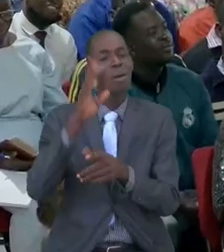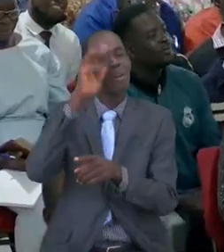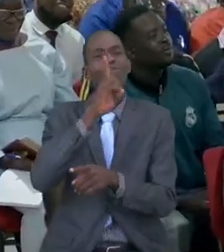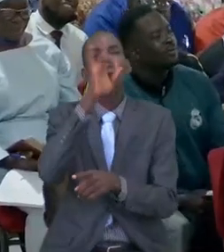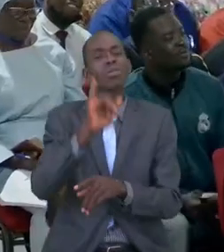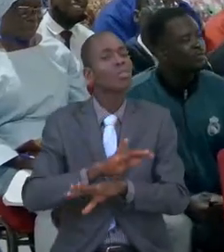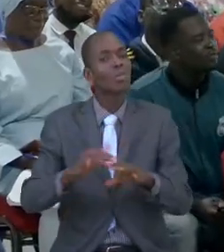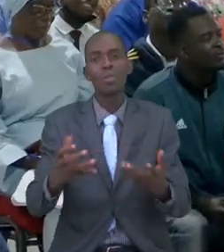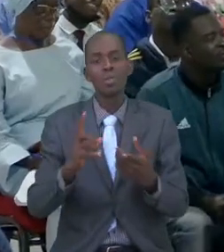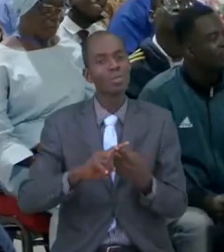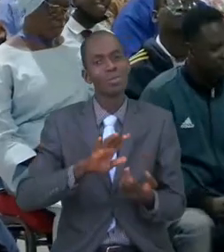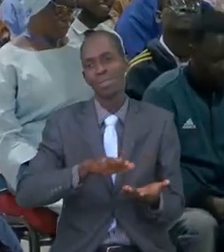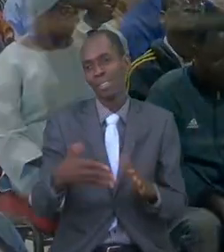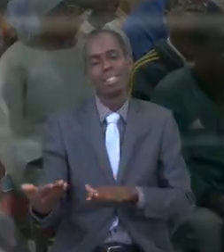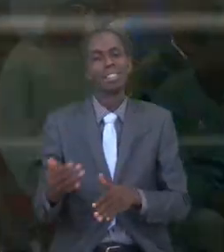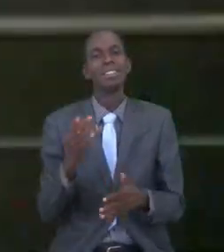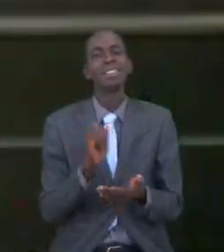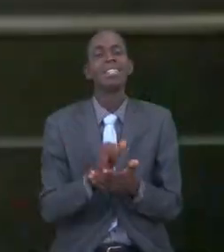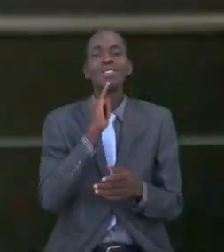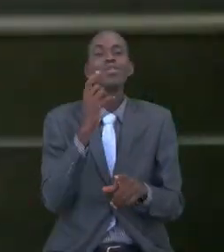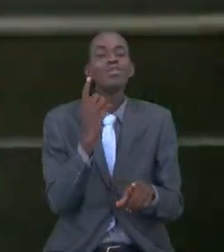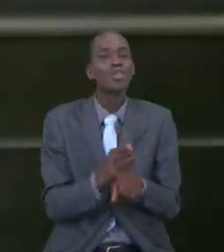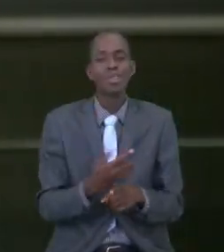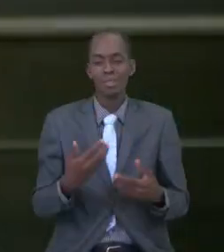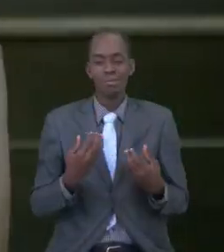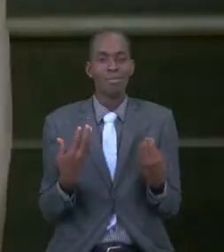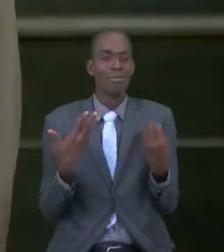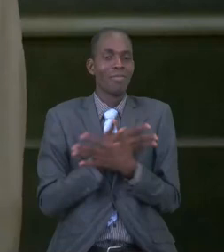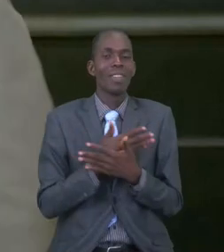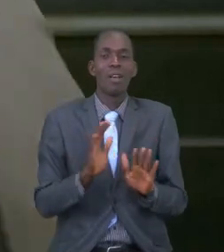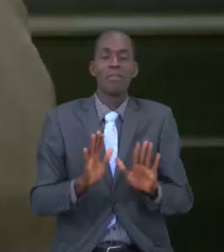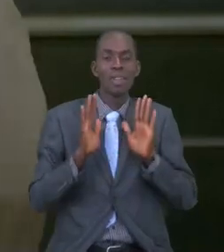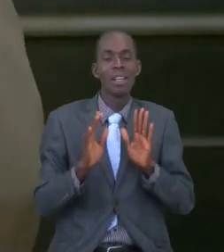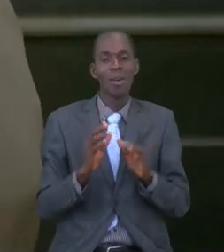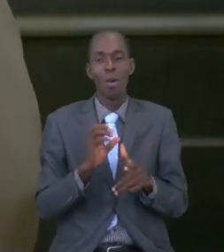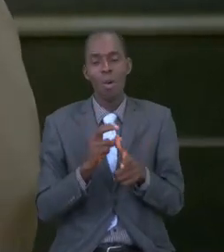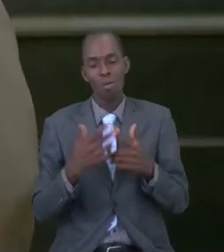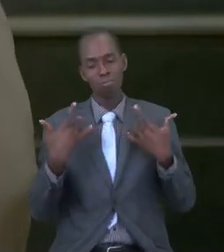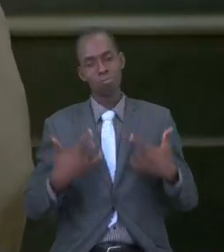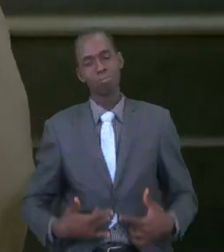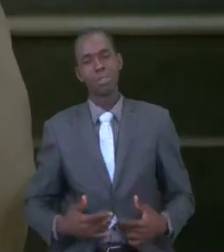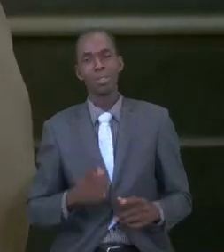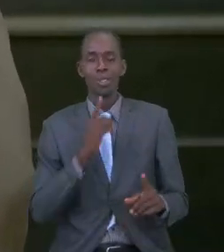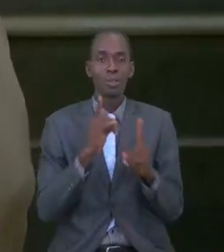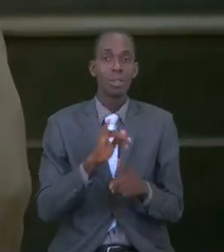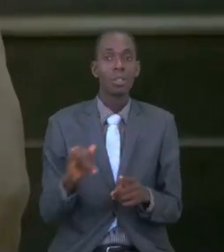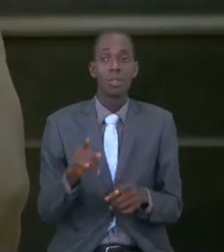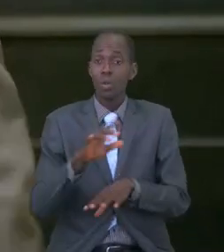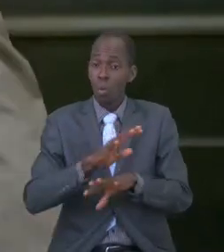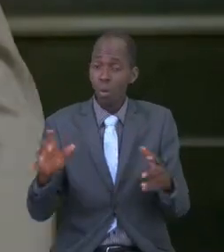die. That's just fear talking. That's just discouragement talking. You don't want to die. It's just